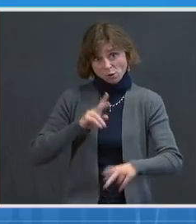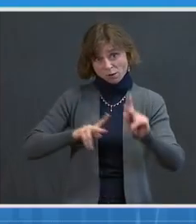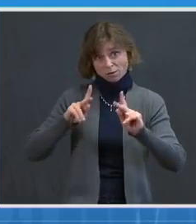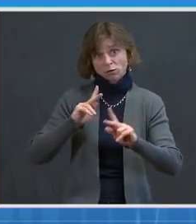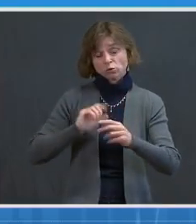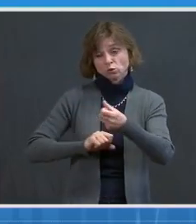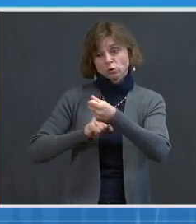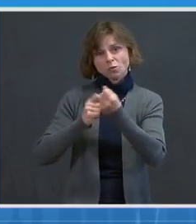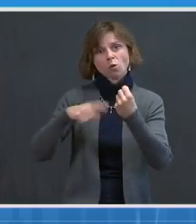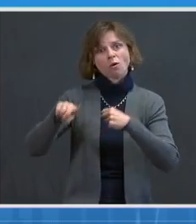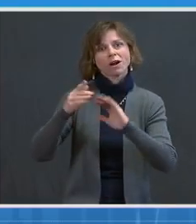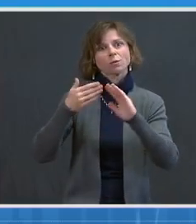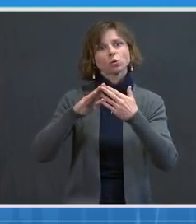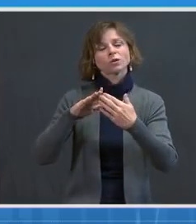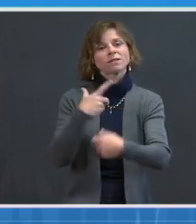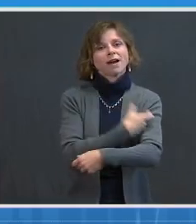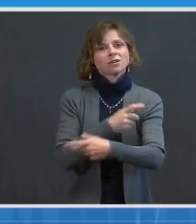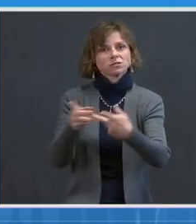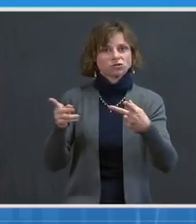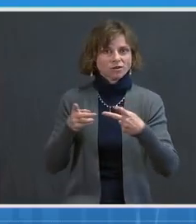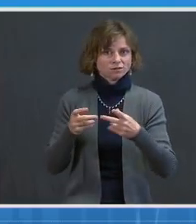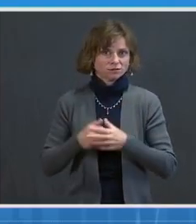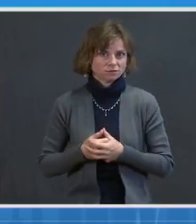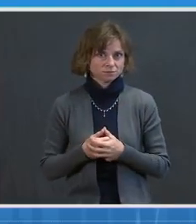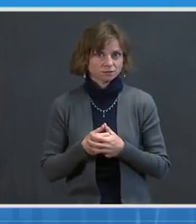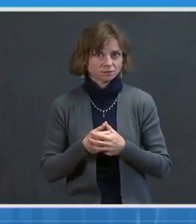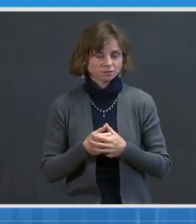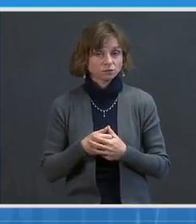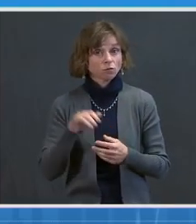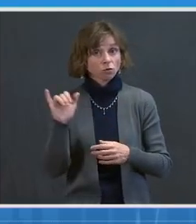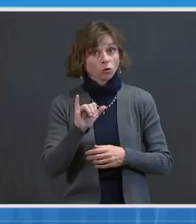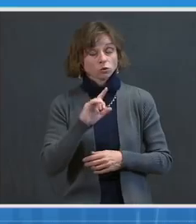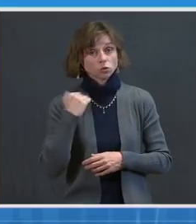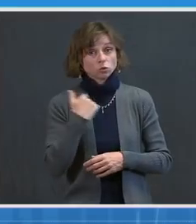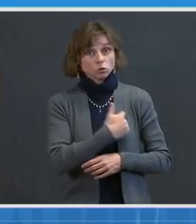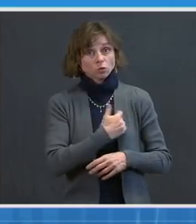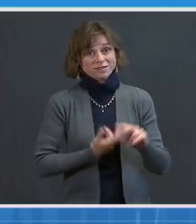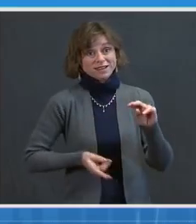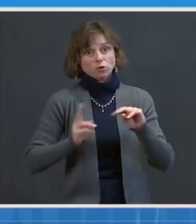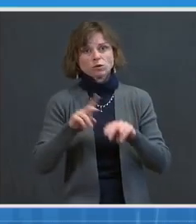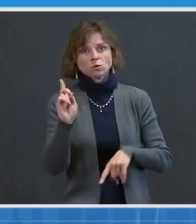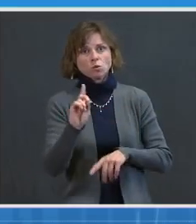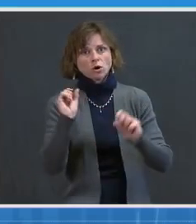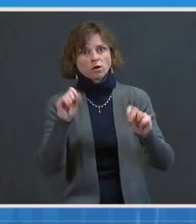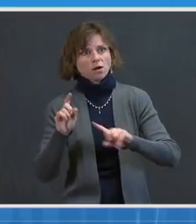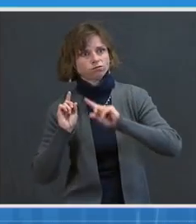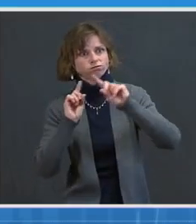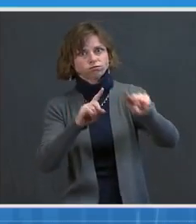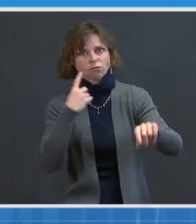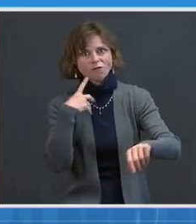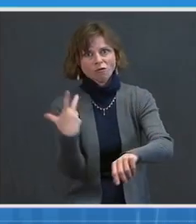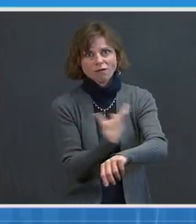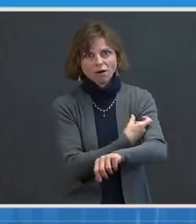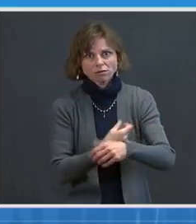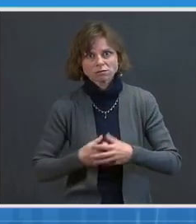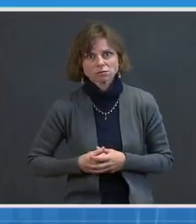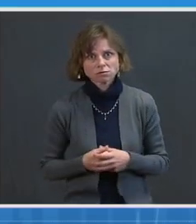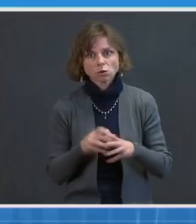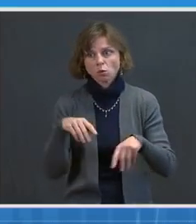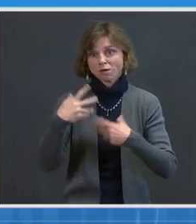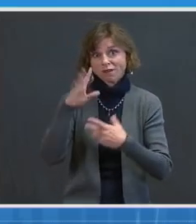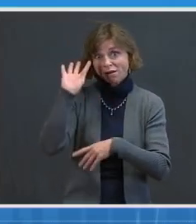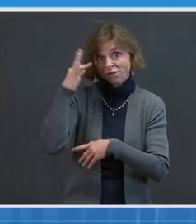sites. We've also dramatically increased the number of places to get vaccinated. We've provided federal support for